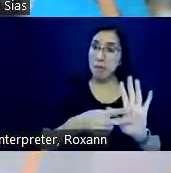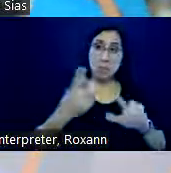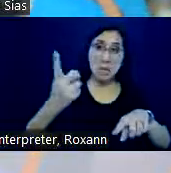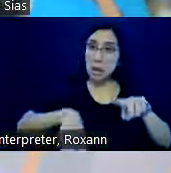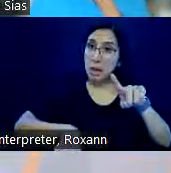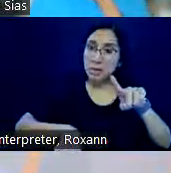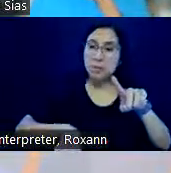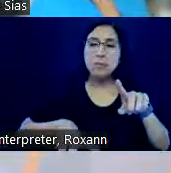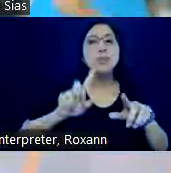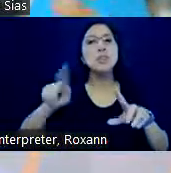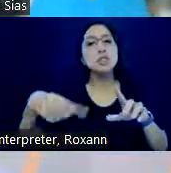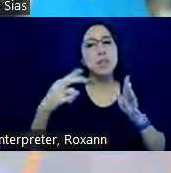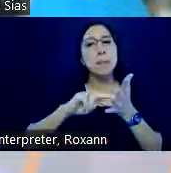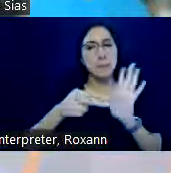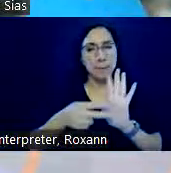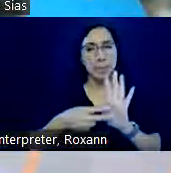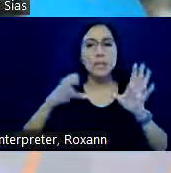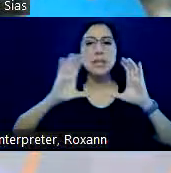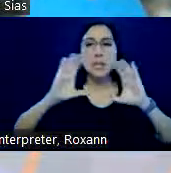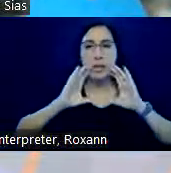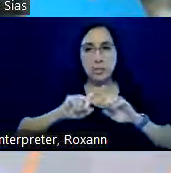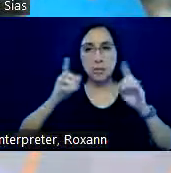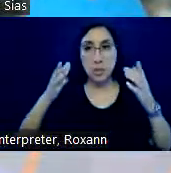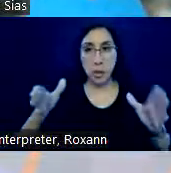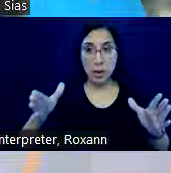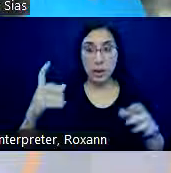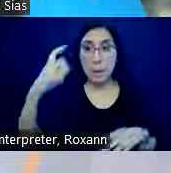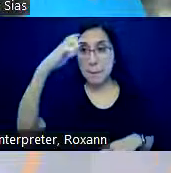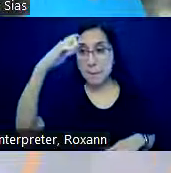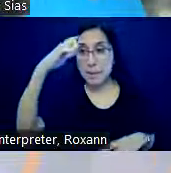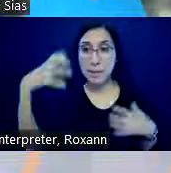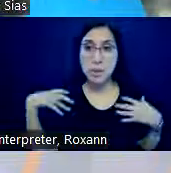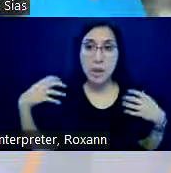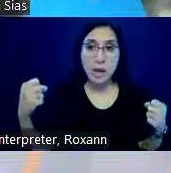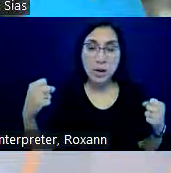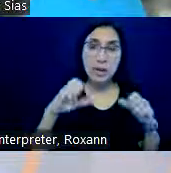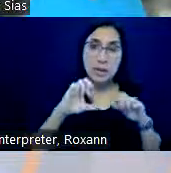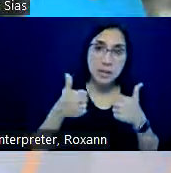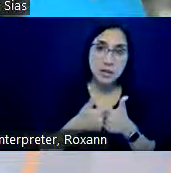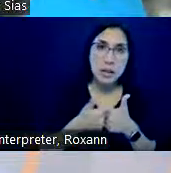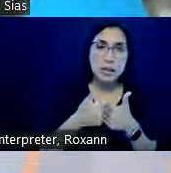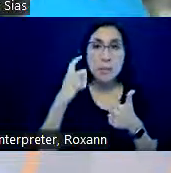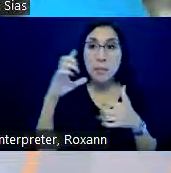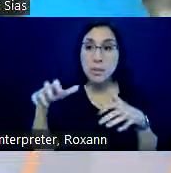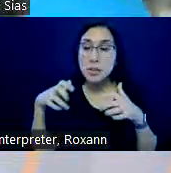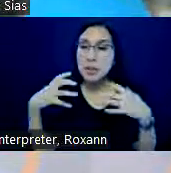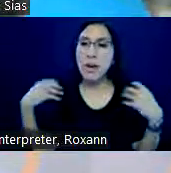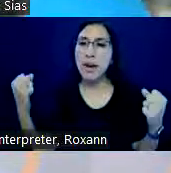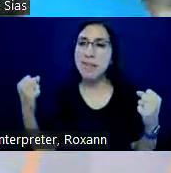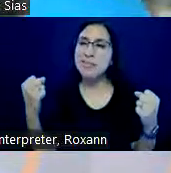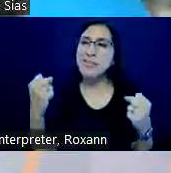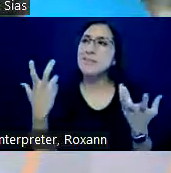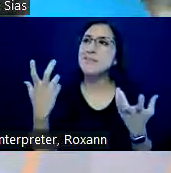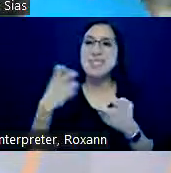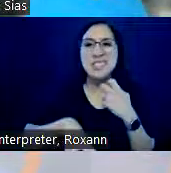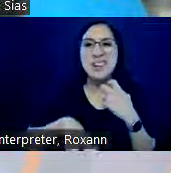way. Mental health. The challenge of mental health happens to many of us, but it doesn't stop us from going in the